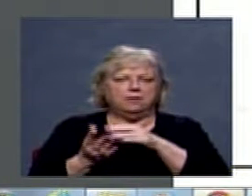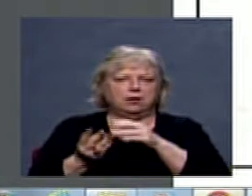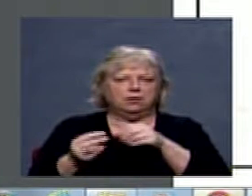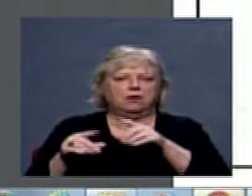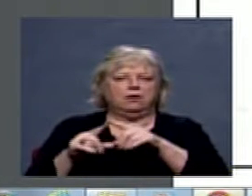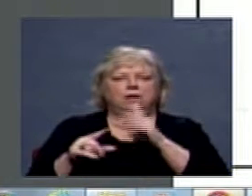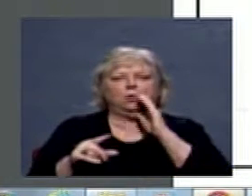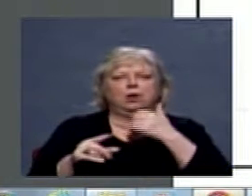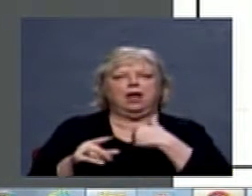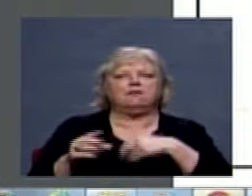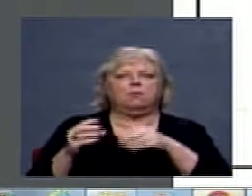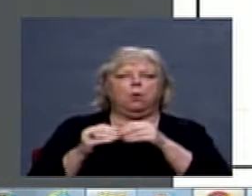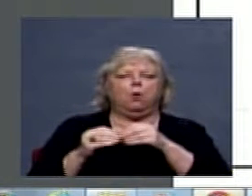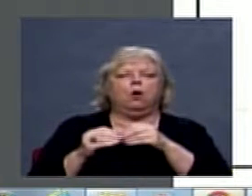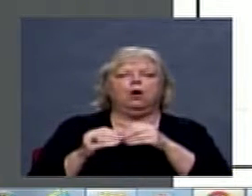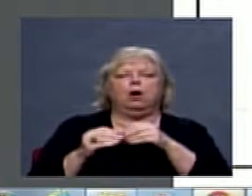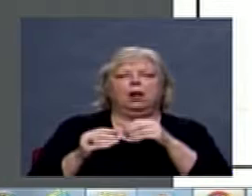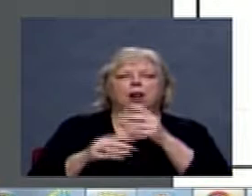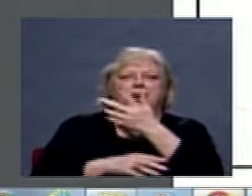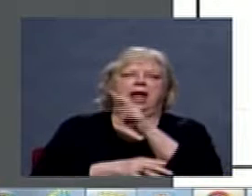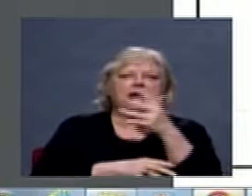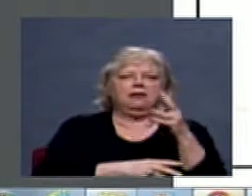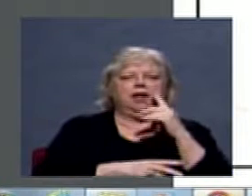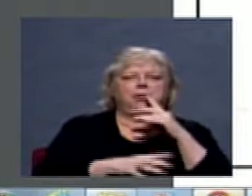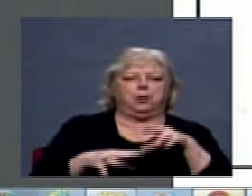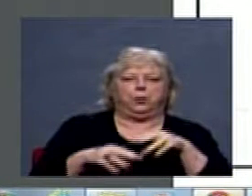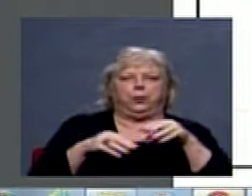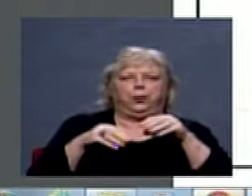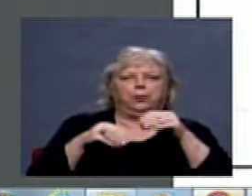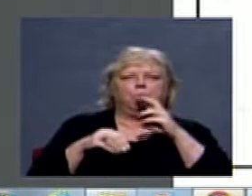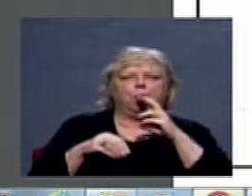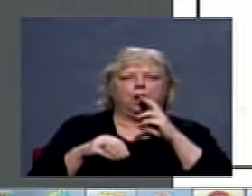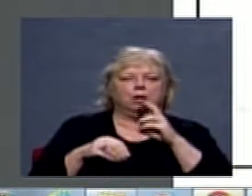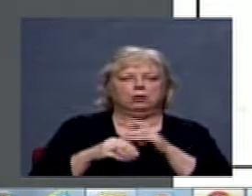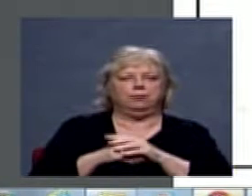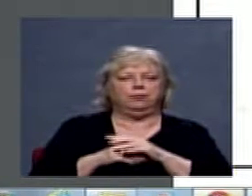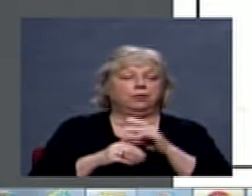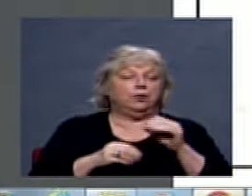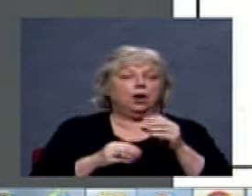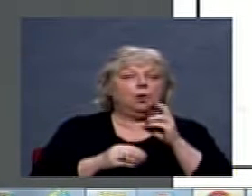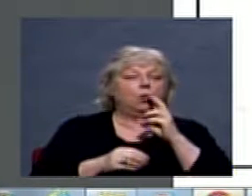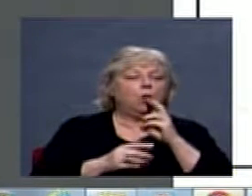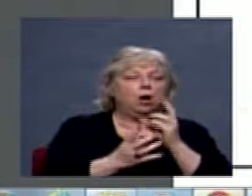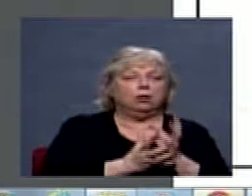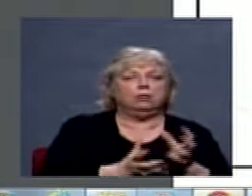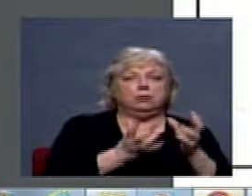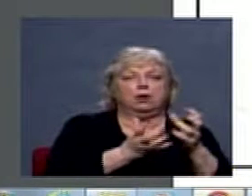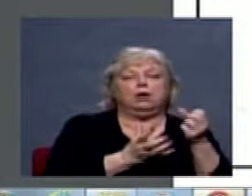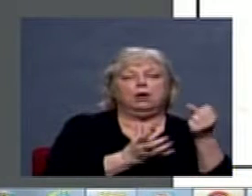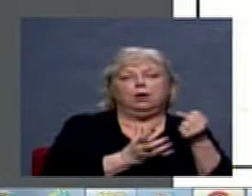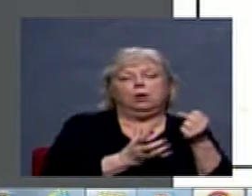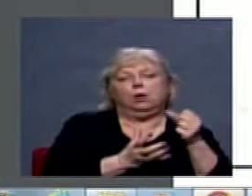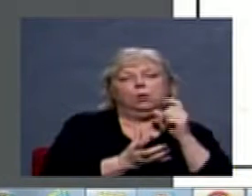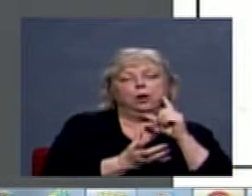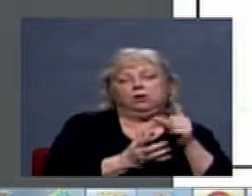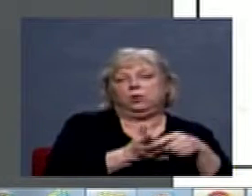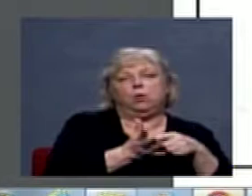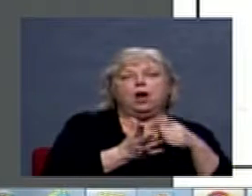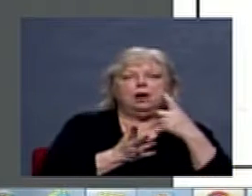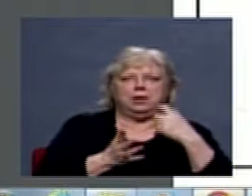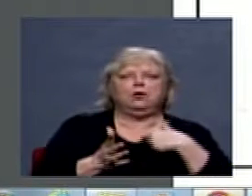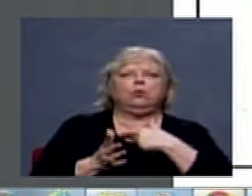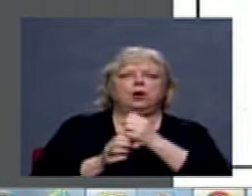more landscape and a little more absorption. No detention is required because we're making a net reduction